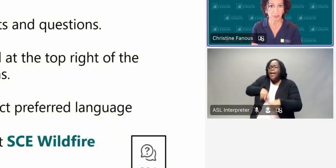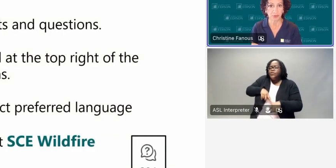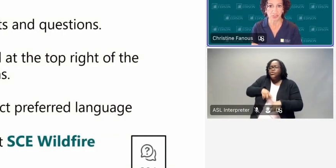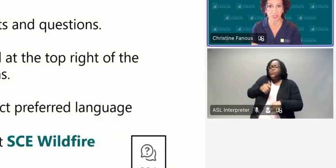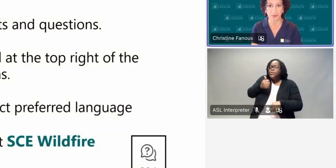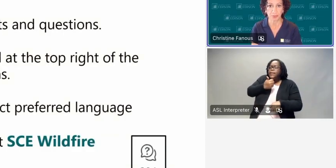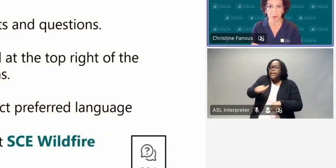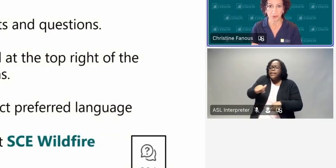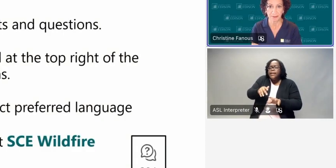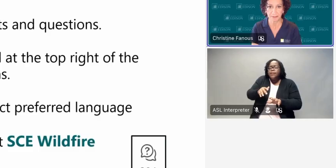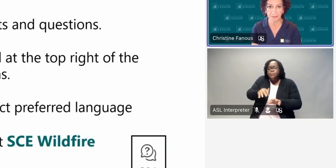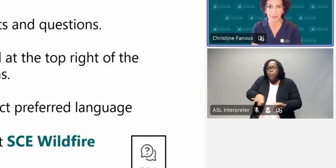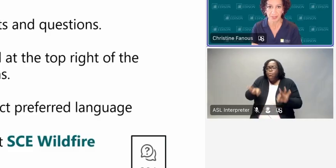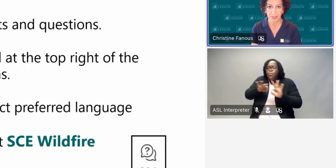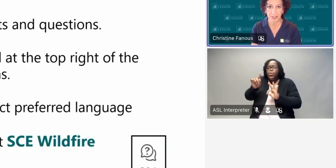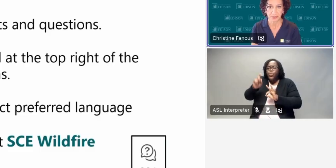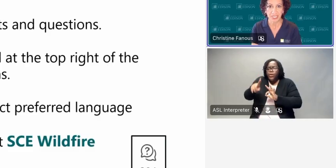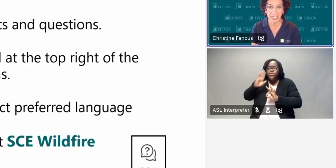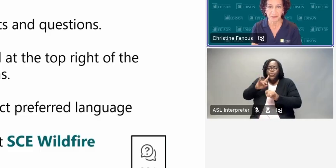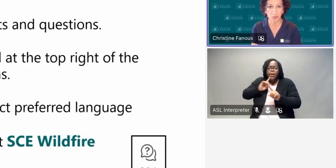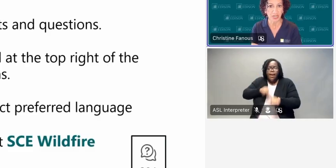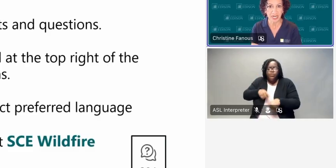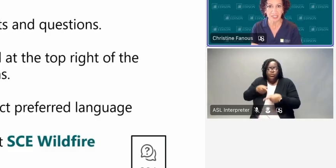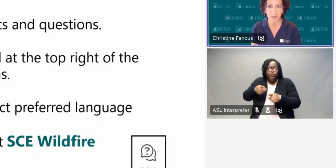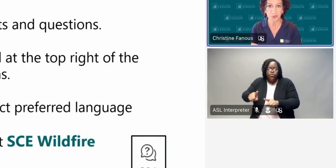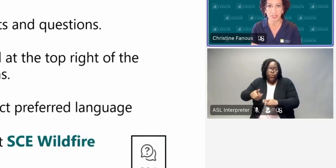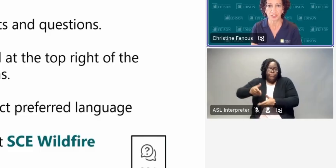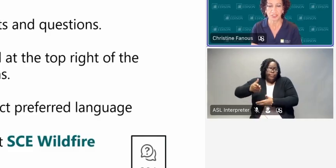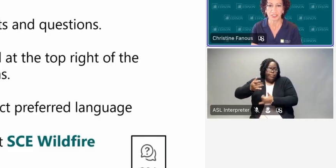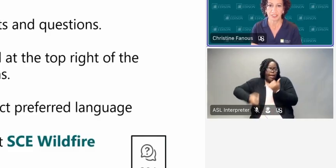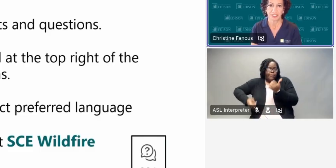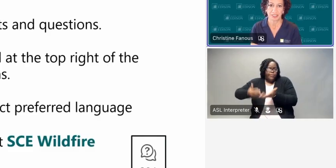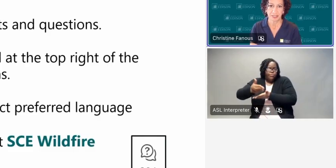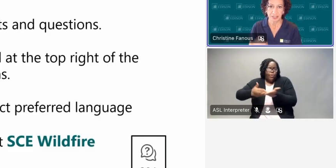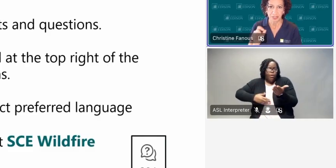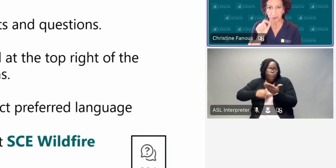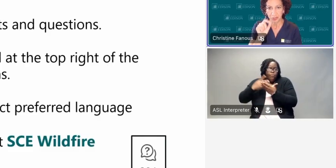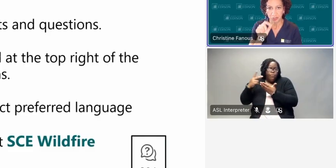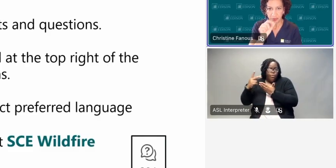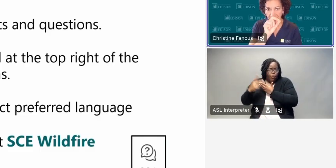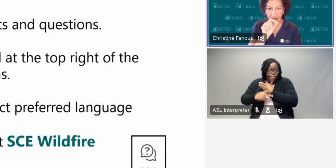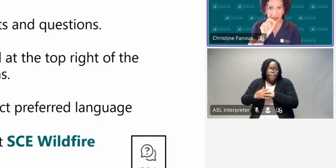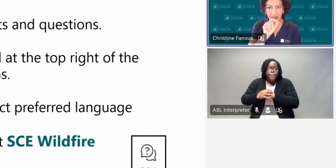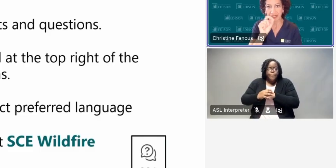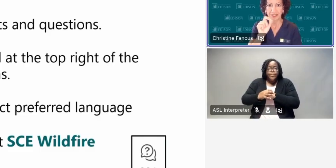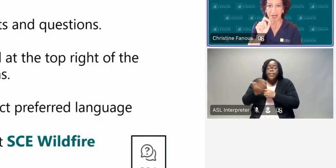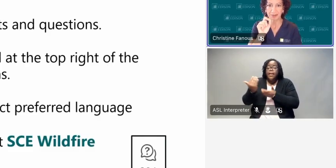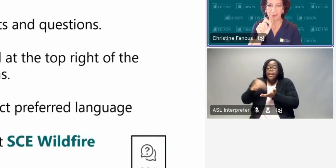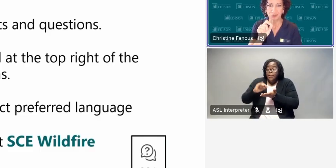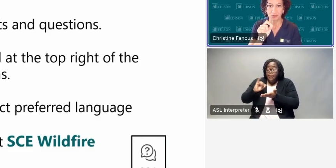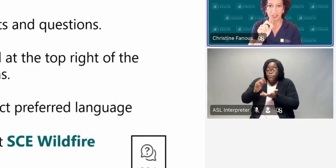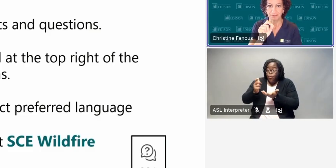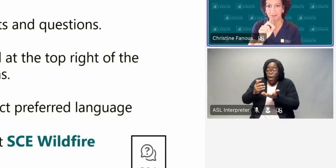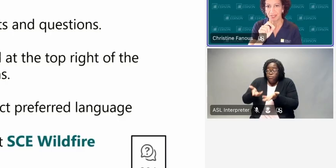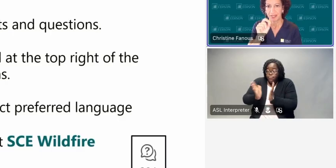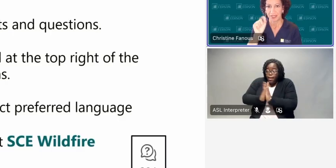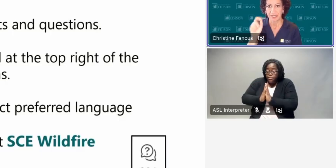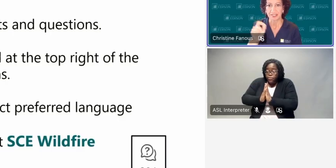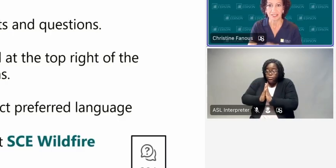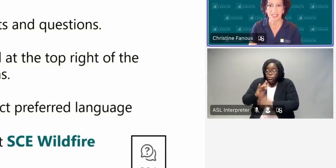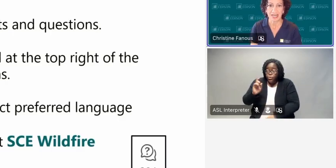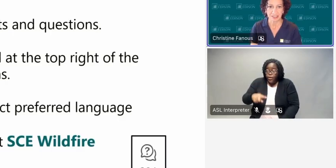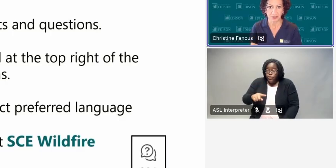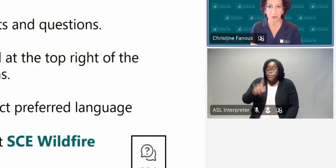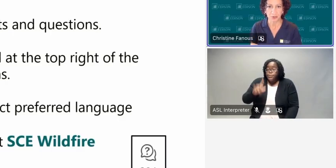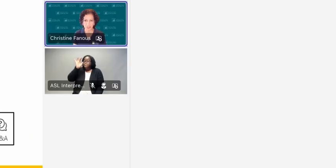the Q&A portion of the program. So again, if you want to ask a question, click the Q&A icon at the top of your screen